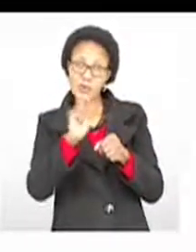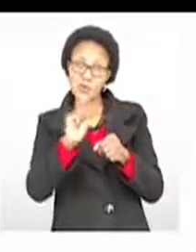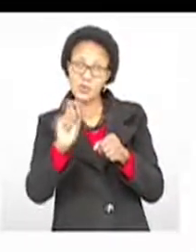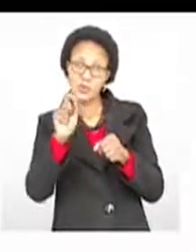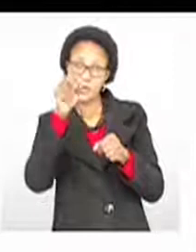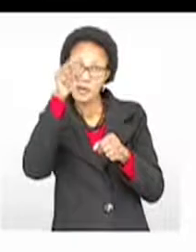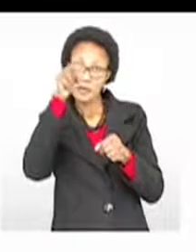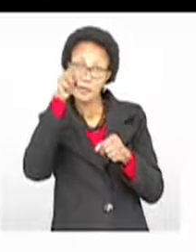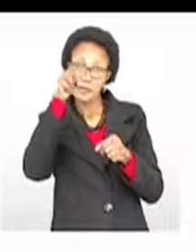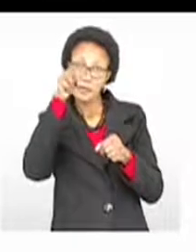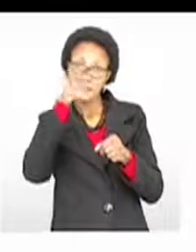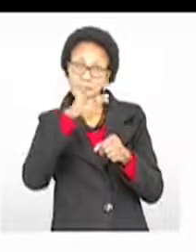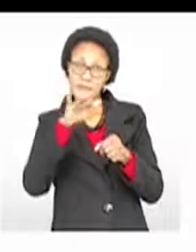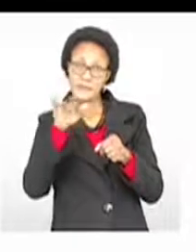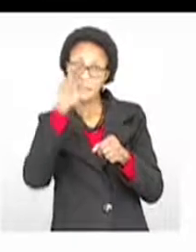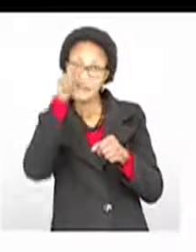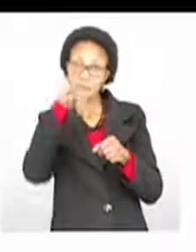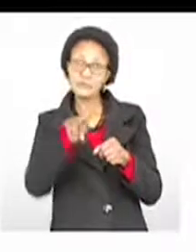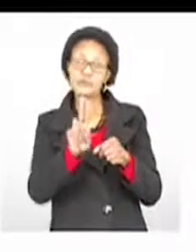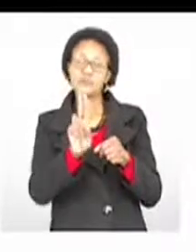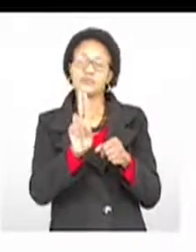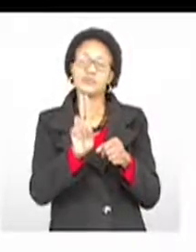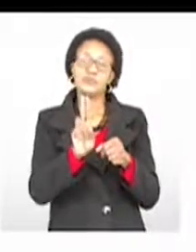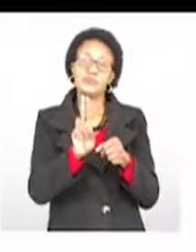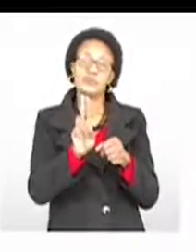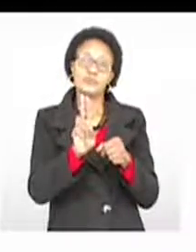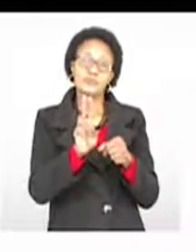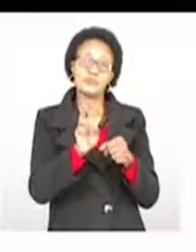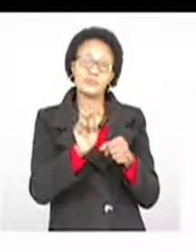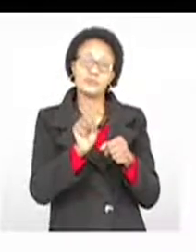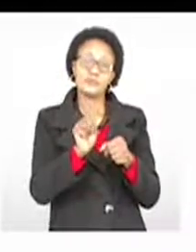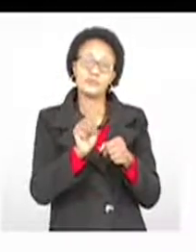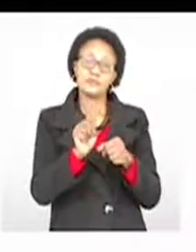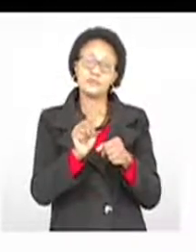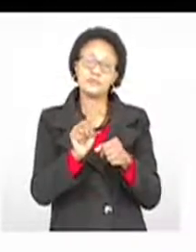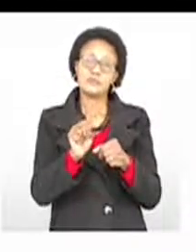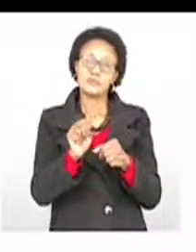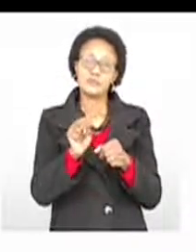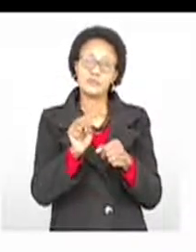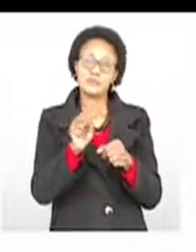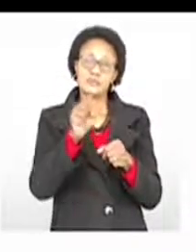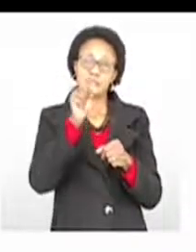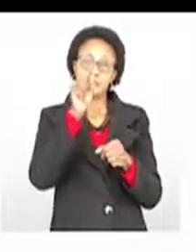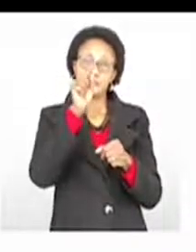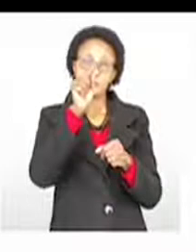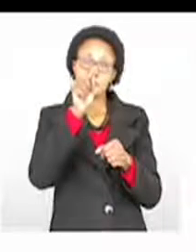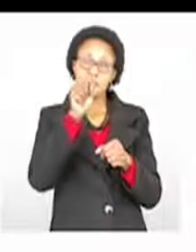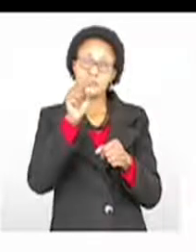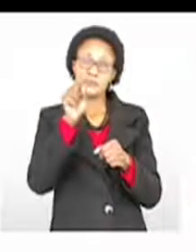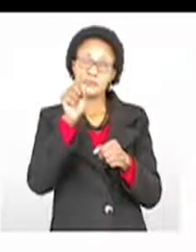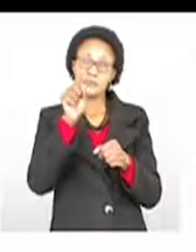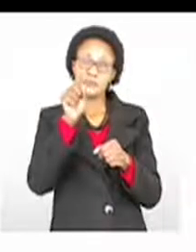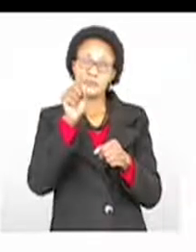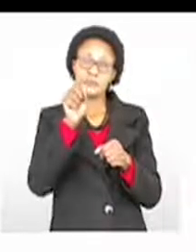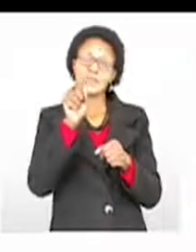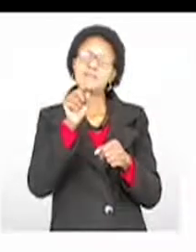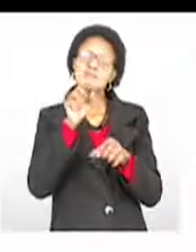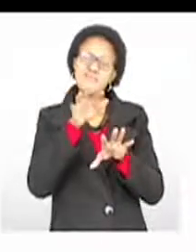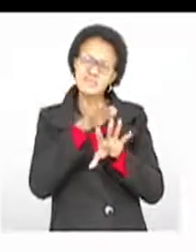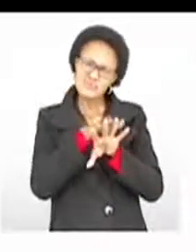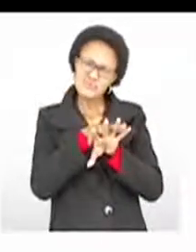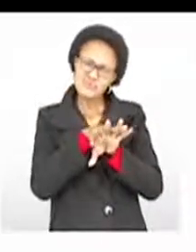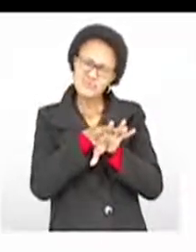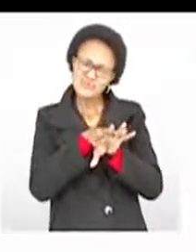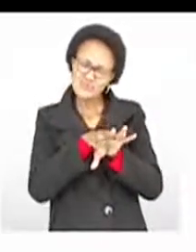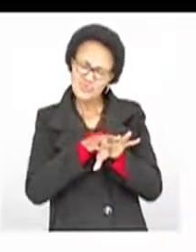write is the small letter U, the one that has the foot. And remember to take your time and start